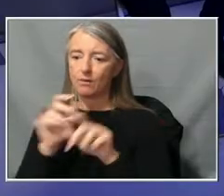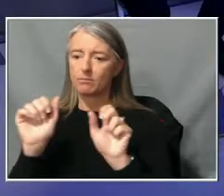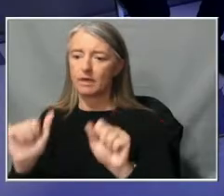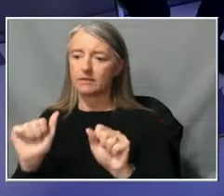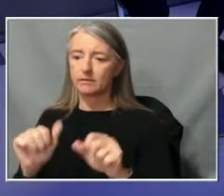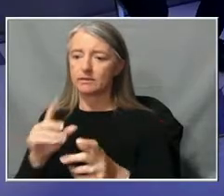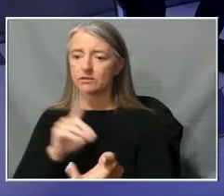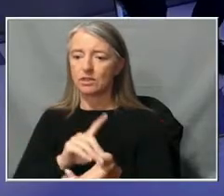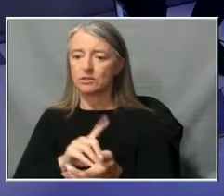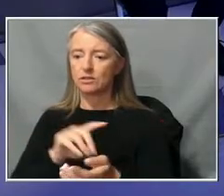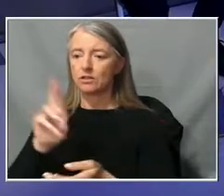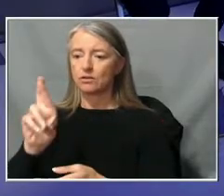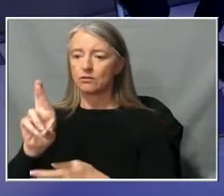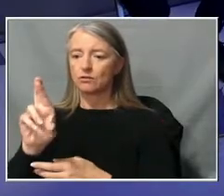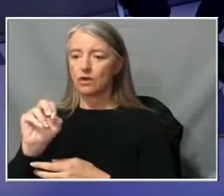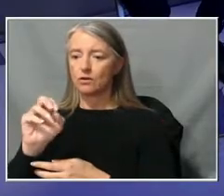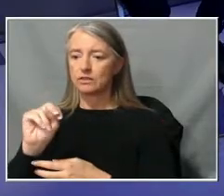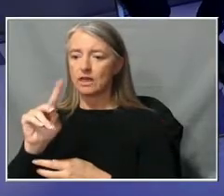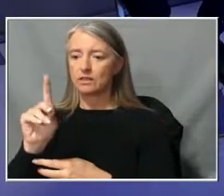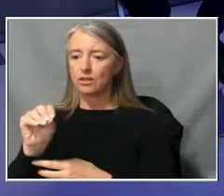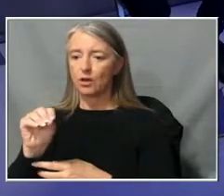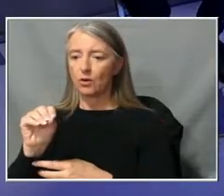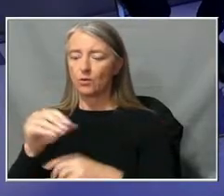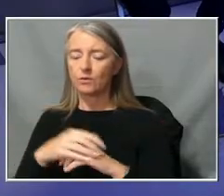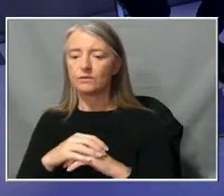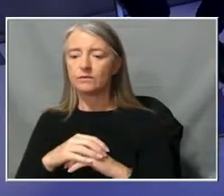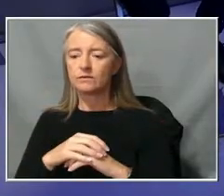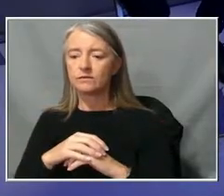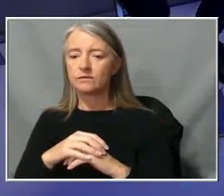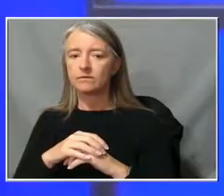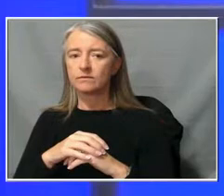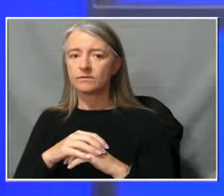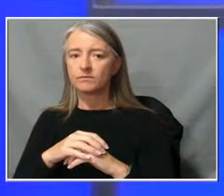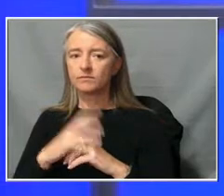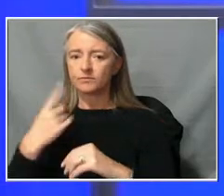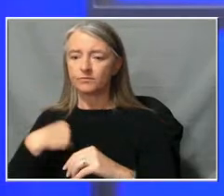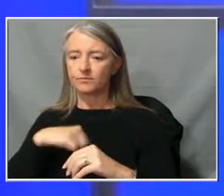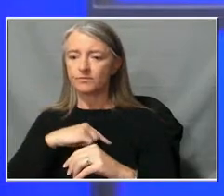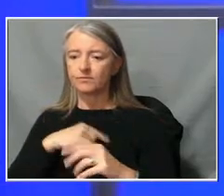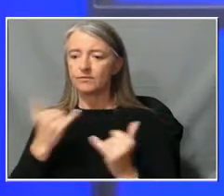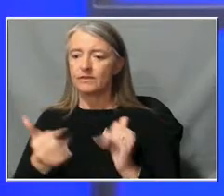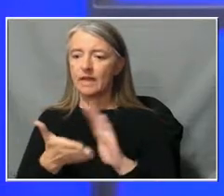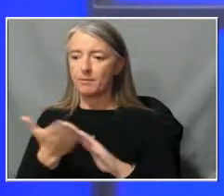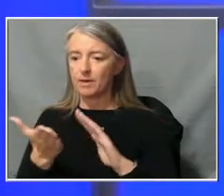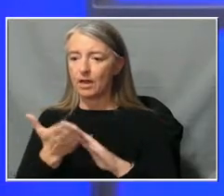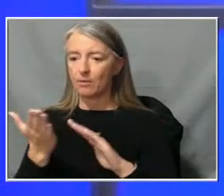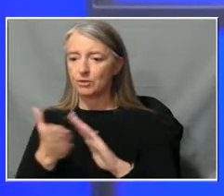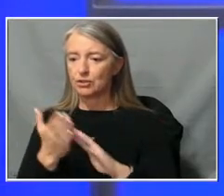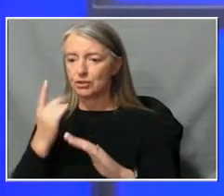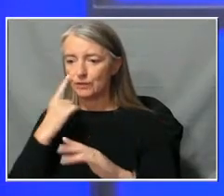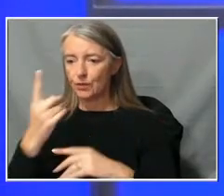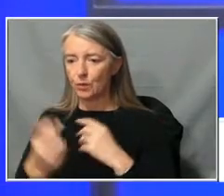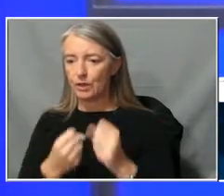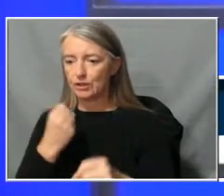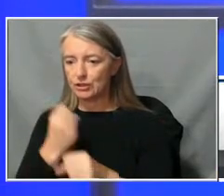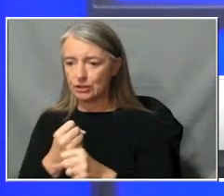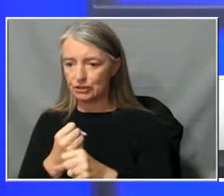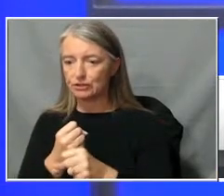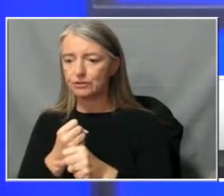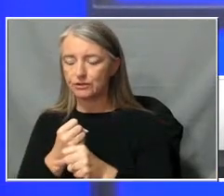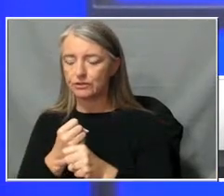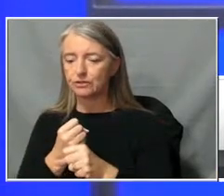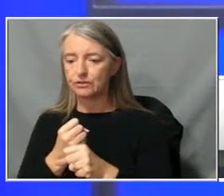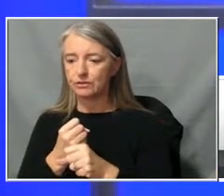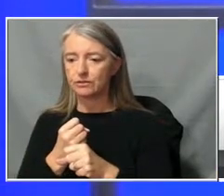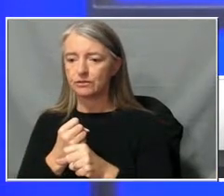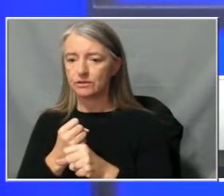Rotondo. Just to highlight that we've now been in operation for a year, and